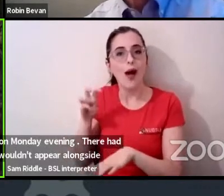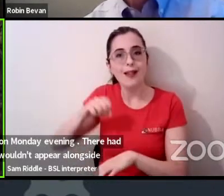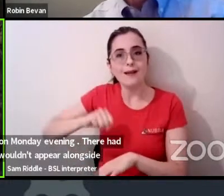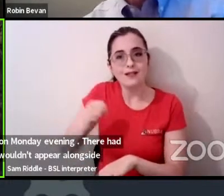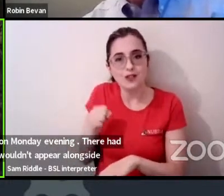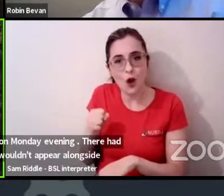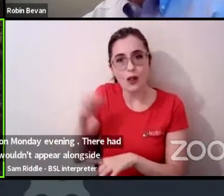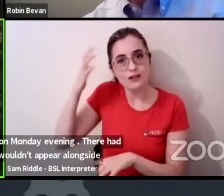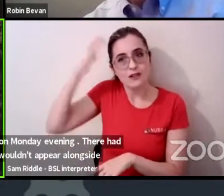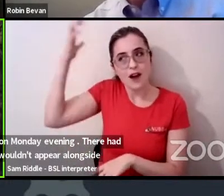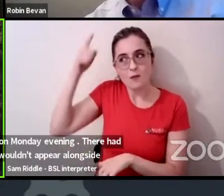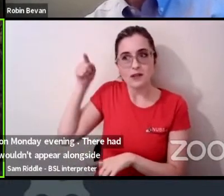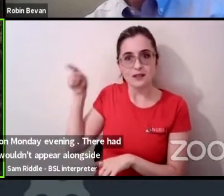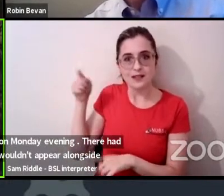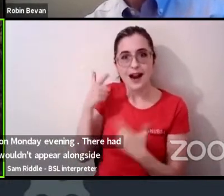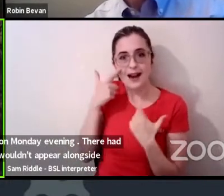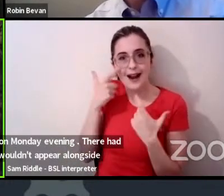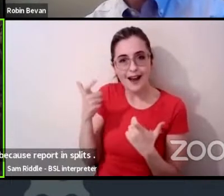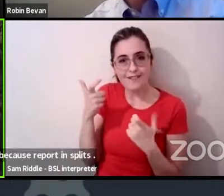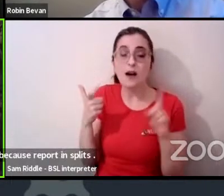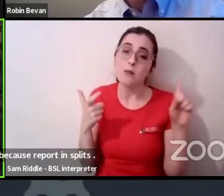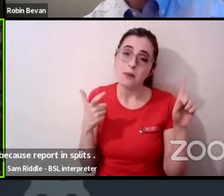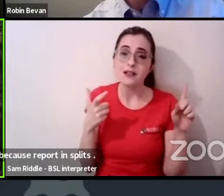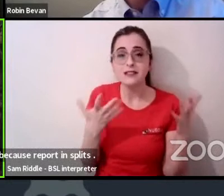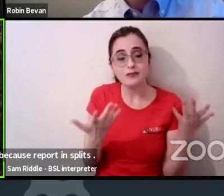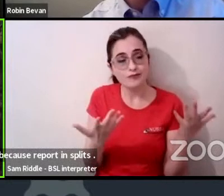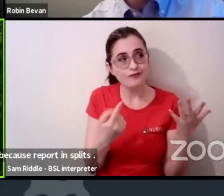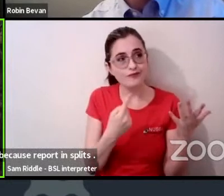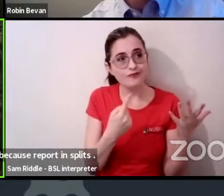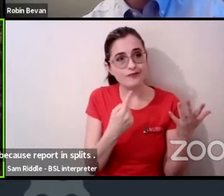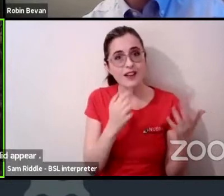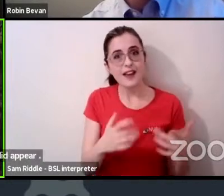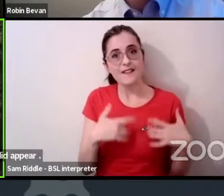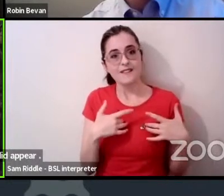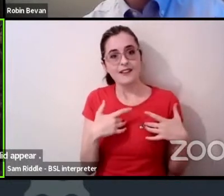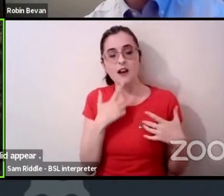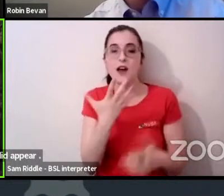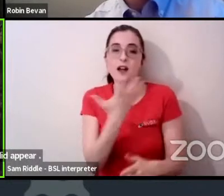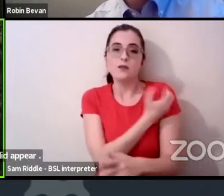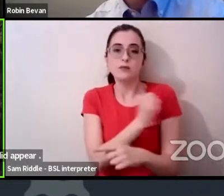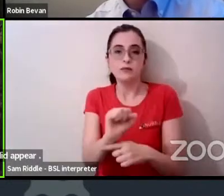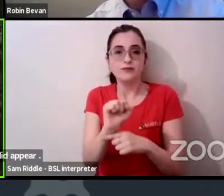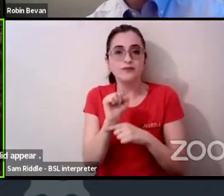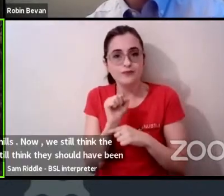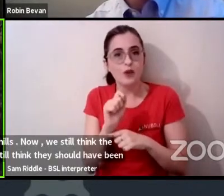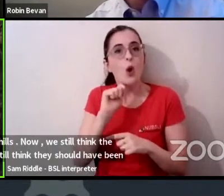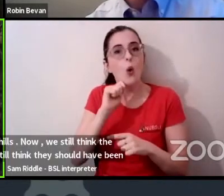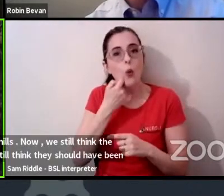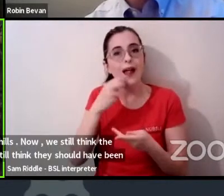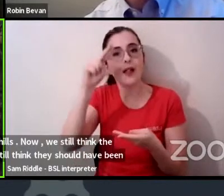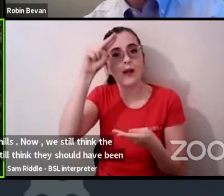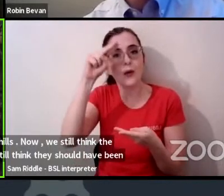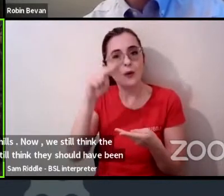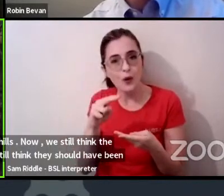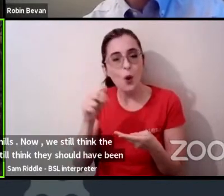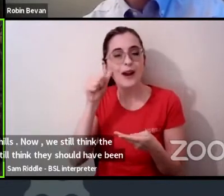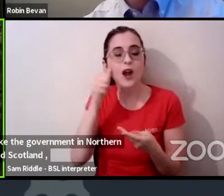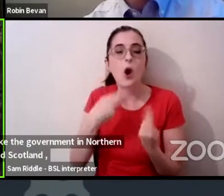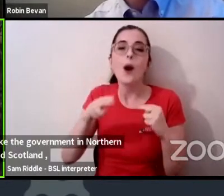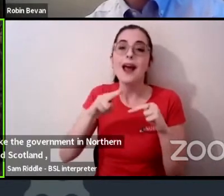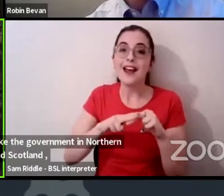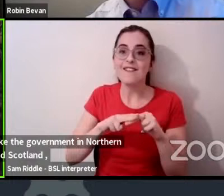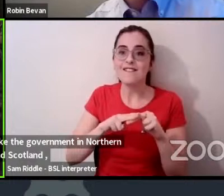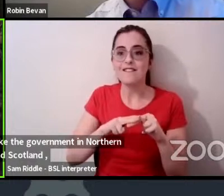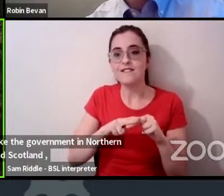are talking about the vaccine dragging the R down. So they accept that at each stage of relaxation, they'll raise the R rate, but they